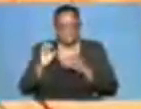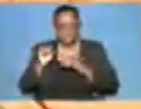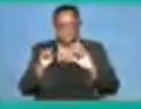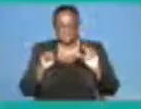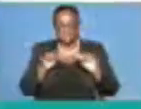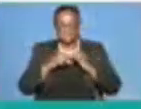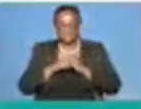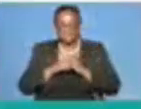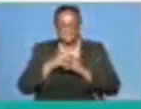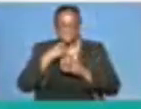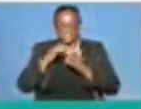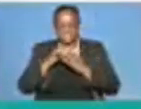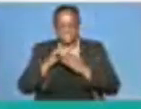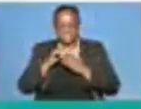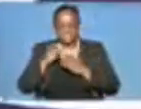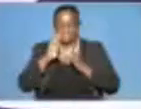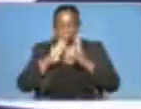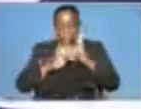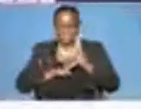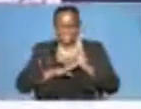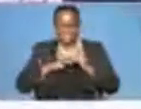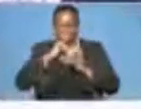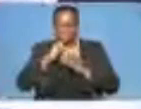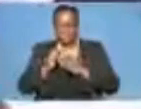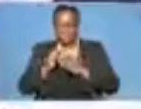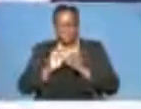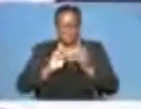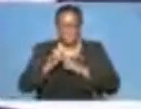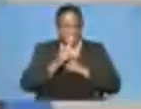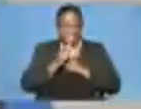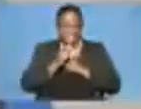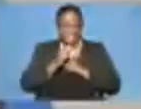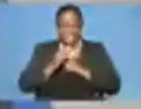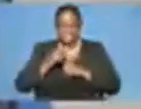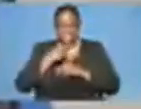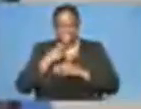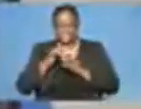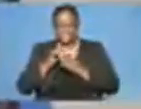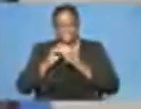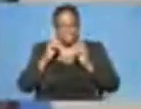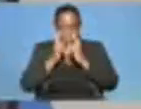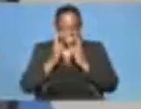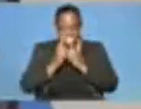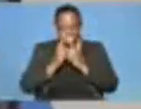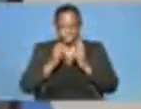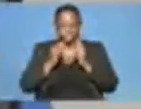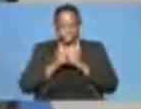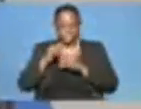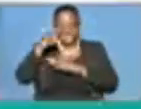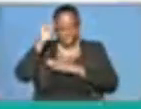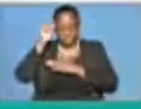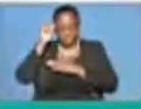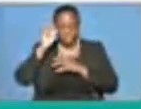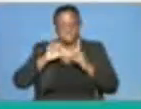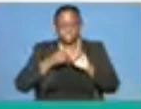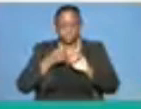the just-released cannabis bill over a lack of consultation, charging that although they met with government, that meeting was to notify them on what was